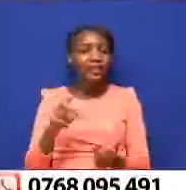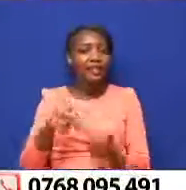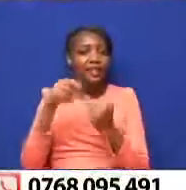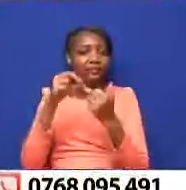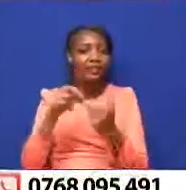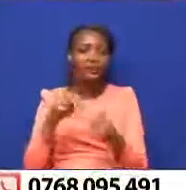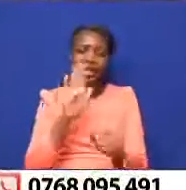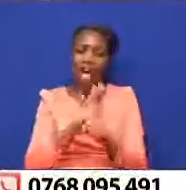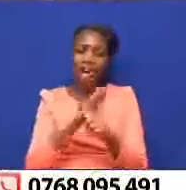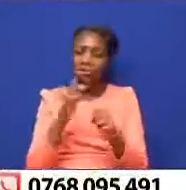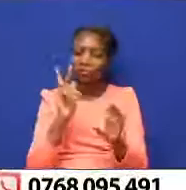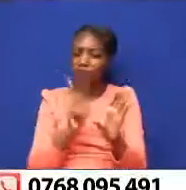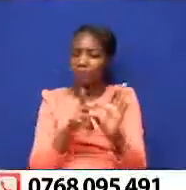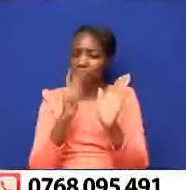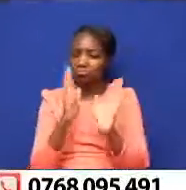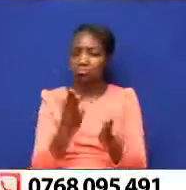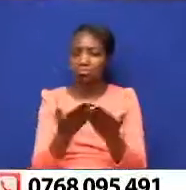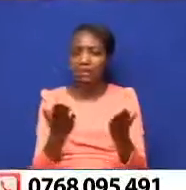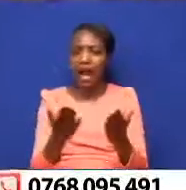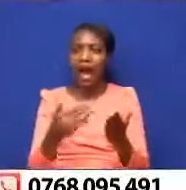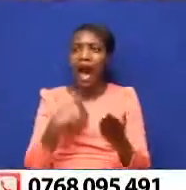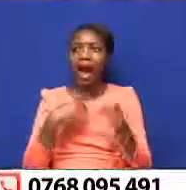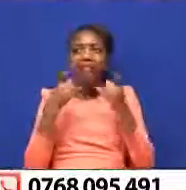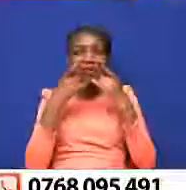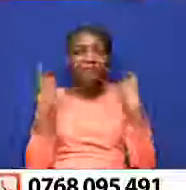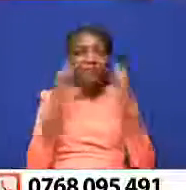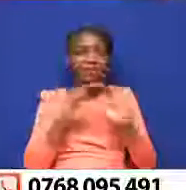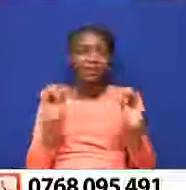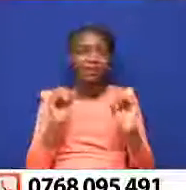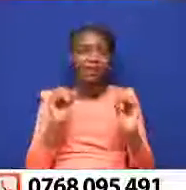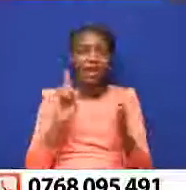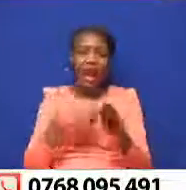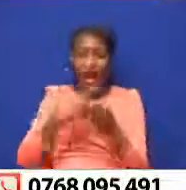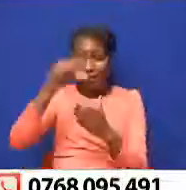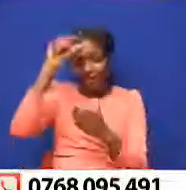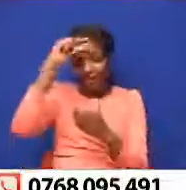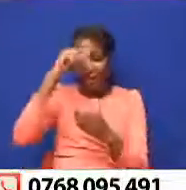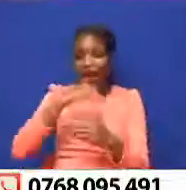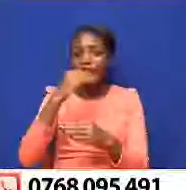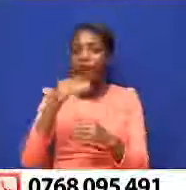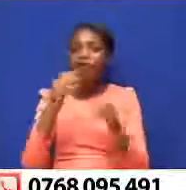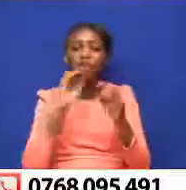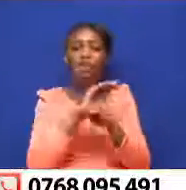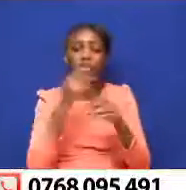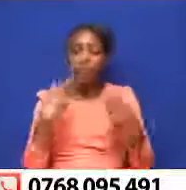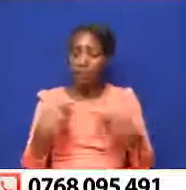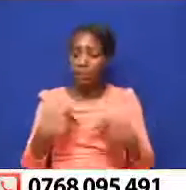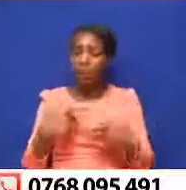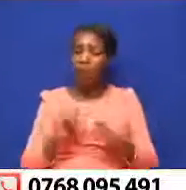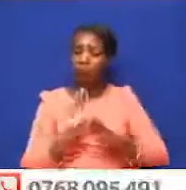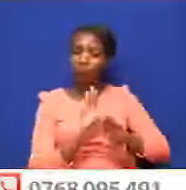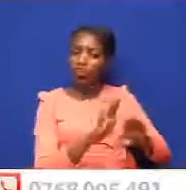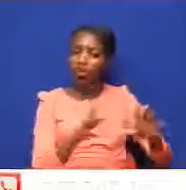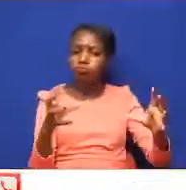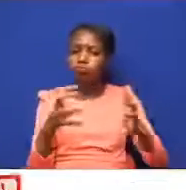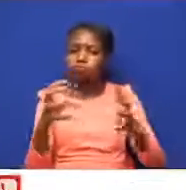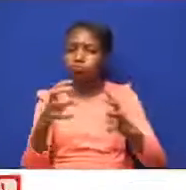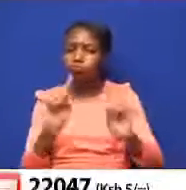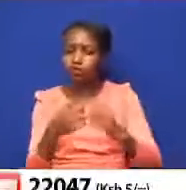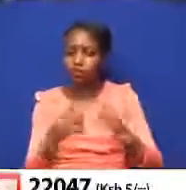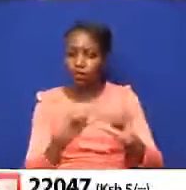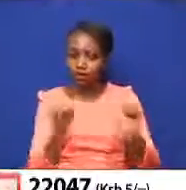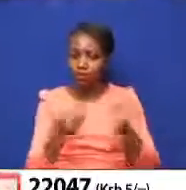many of the participants are not wearing masks. The government has also asked people to avoid gathering in